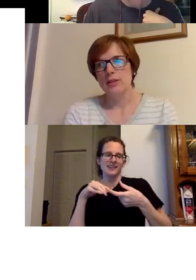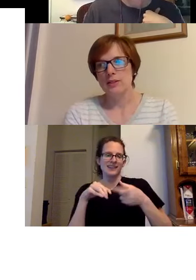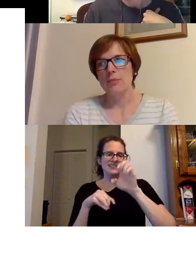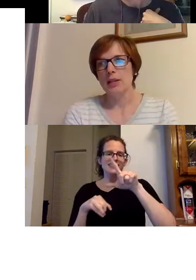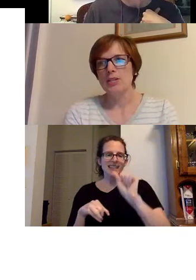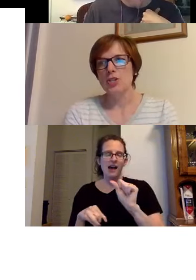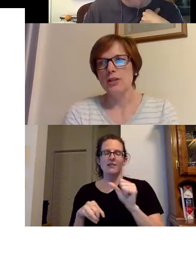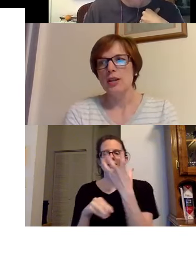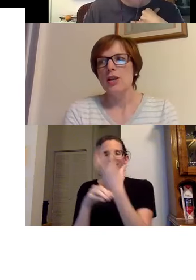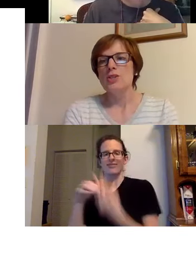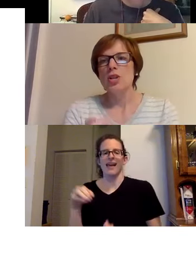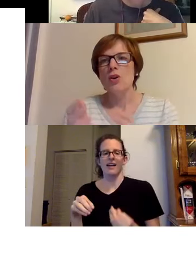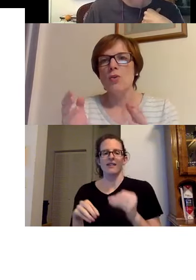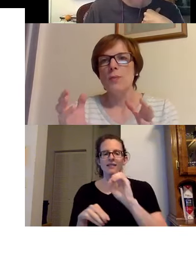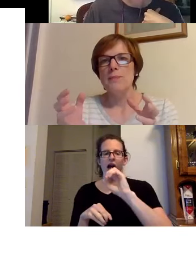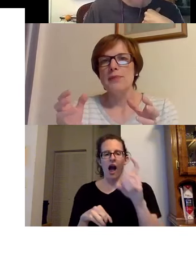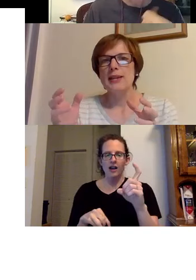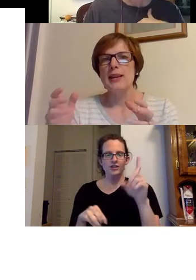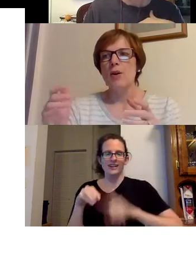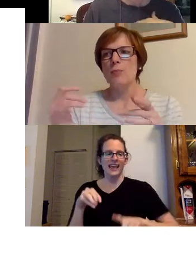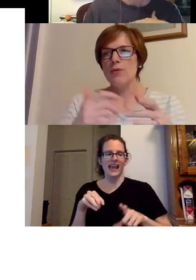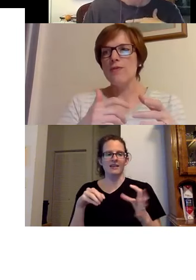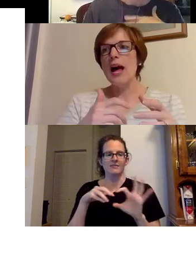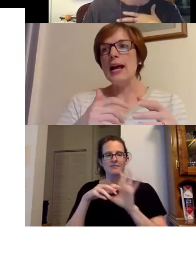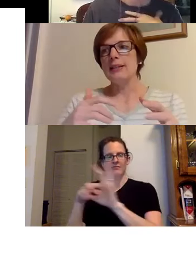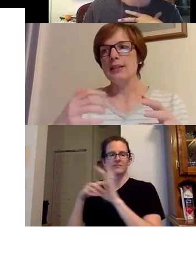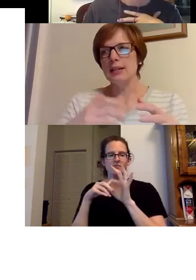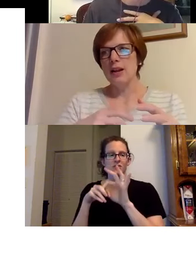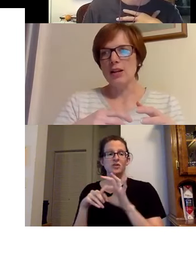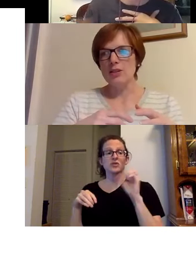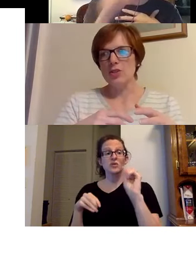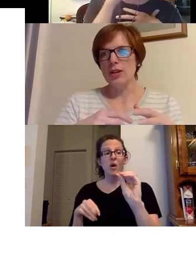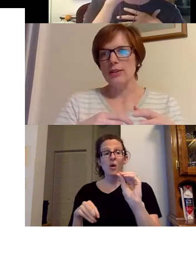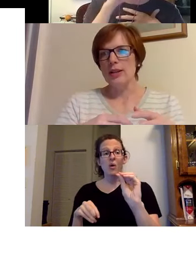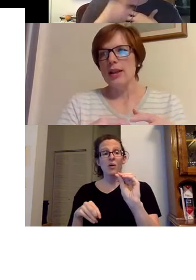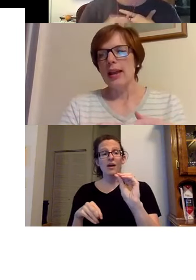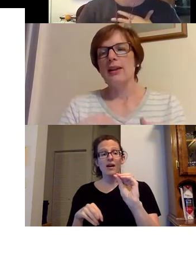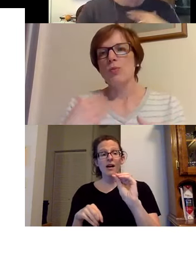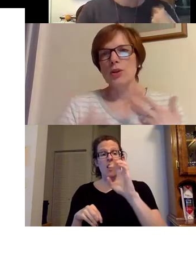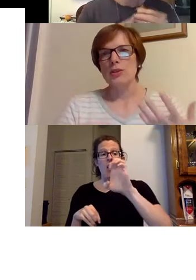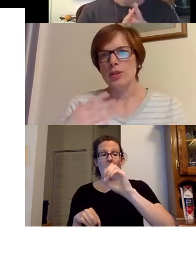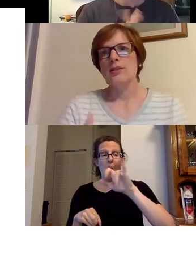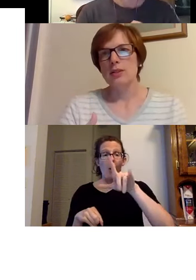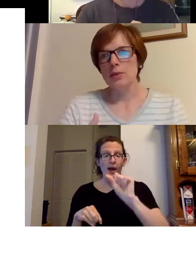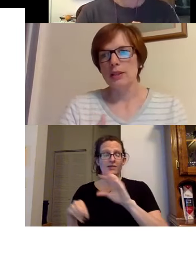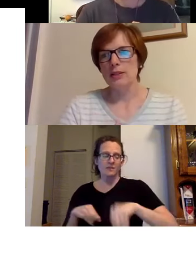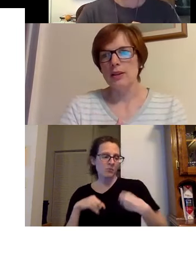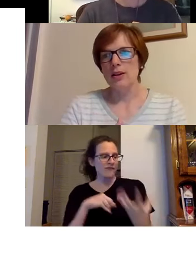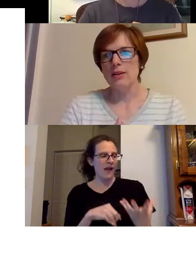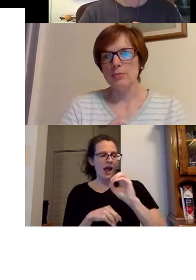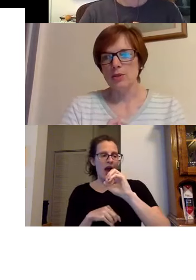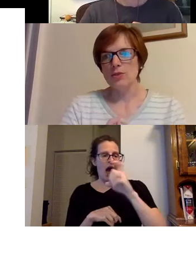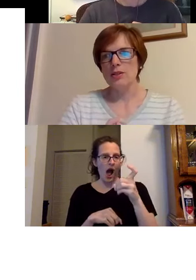nutrient assimilation. So they can help provide the needed oxygen and work to stimulate